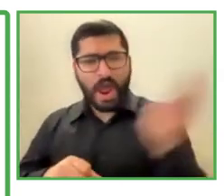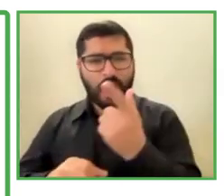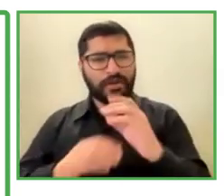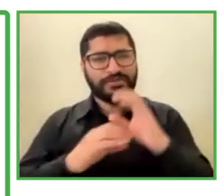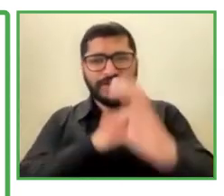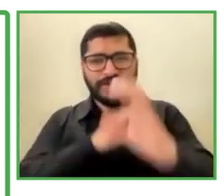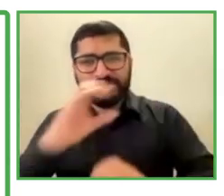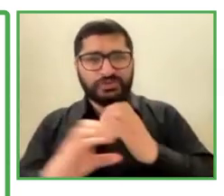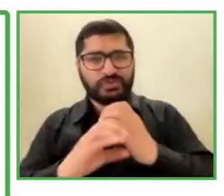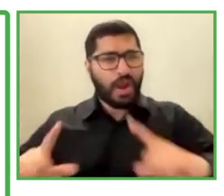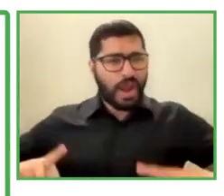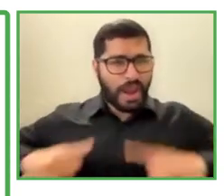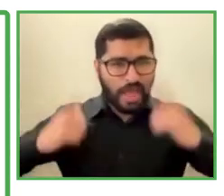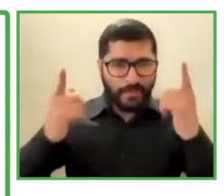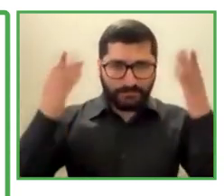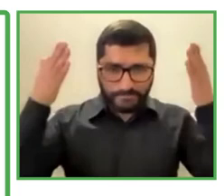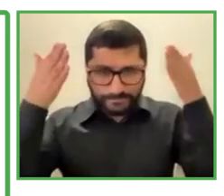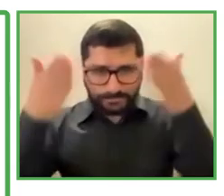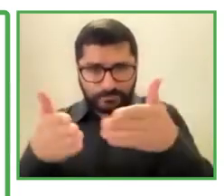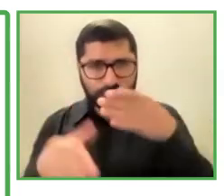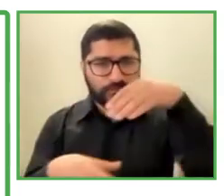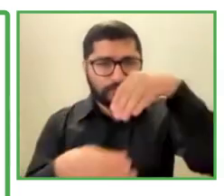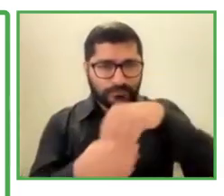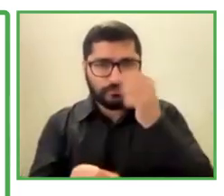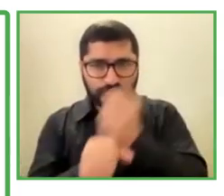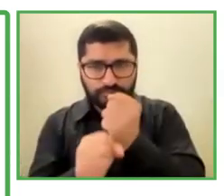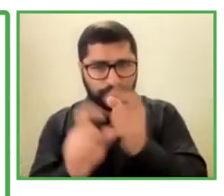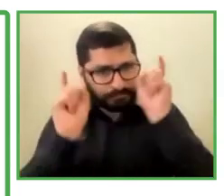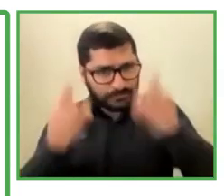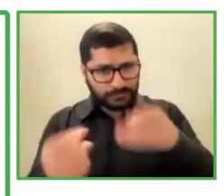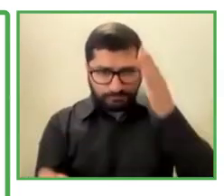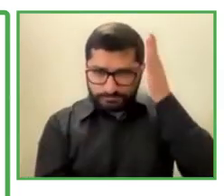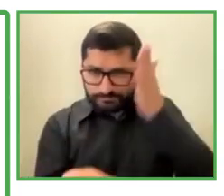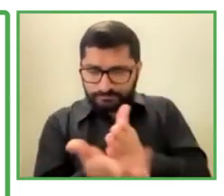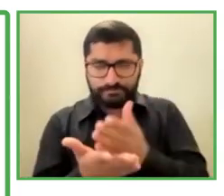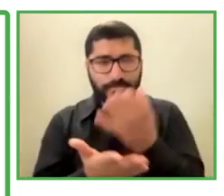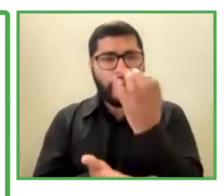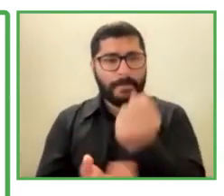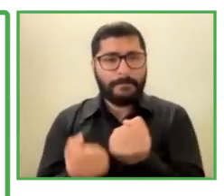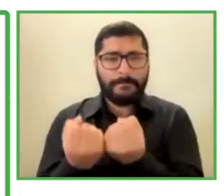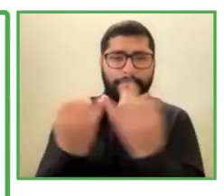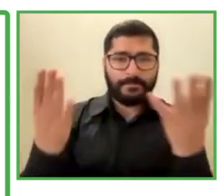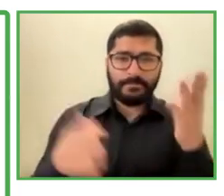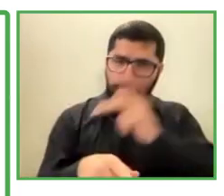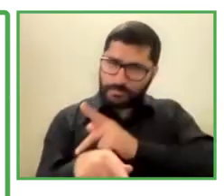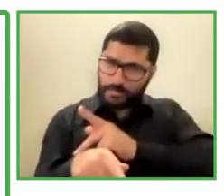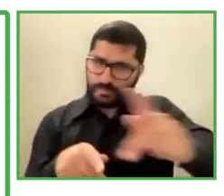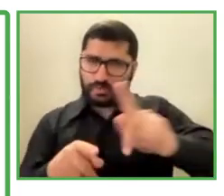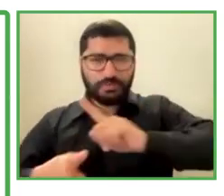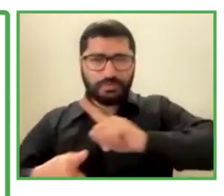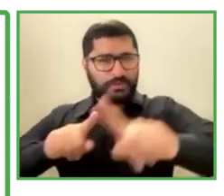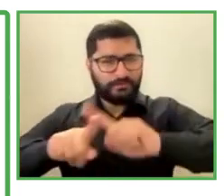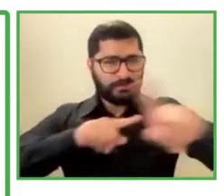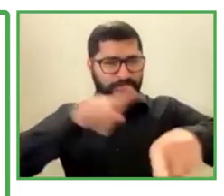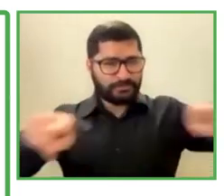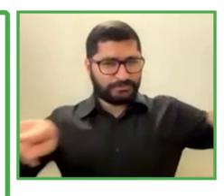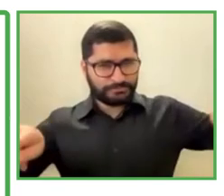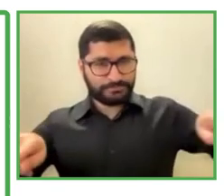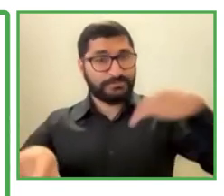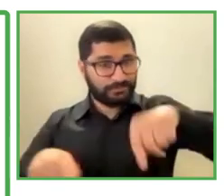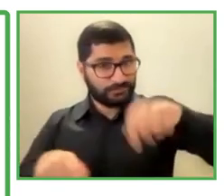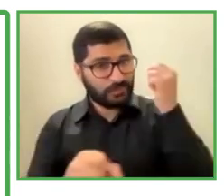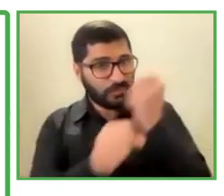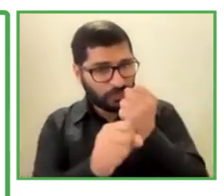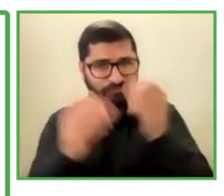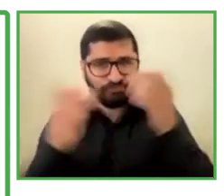an interdisciplinary team made up by professionals of different disciplines. We have a different